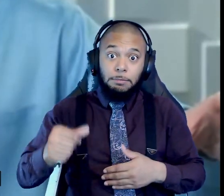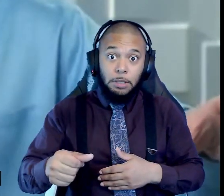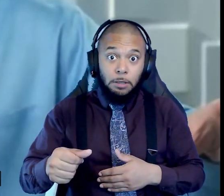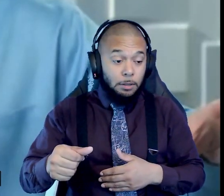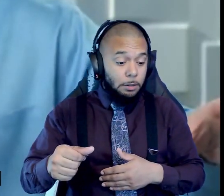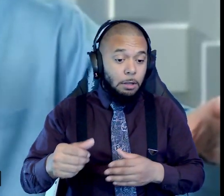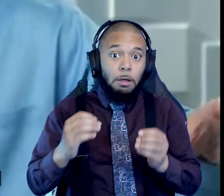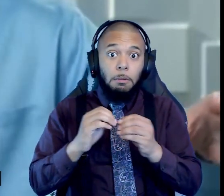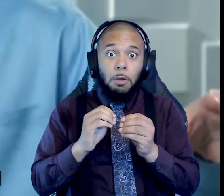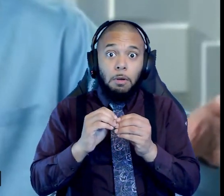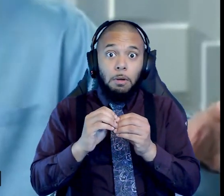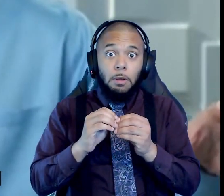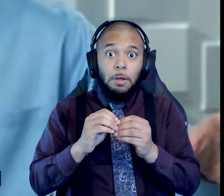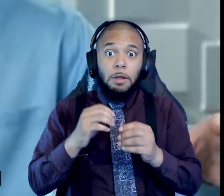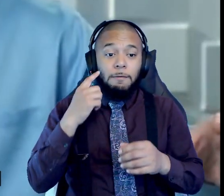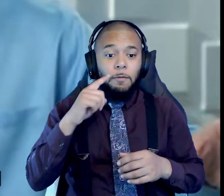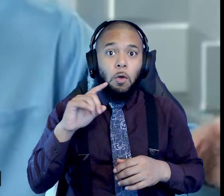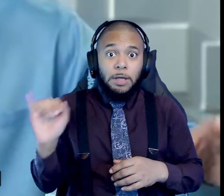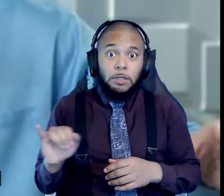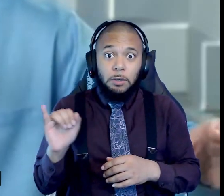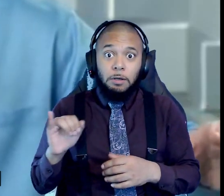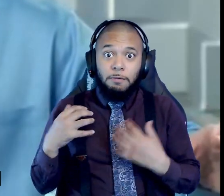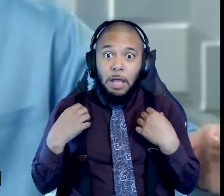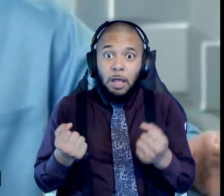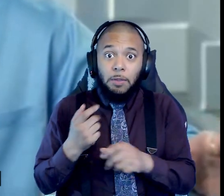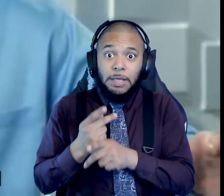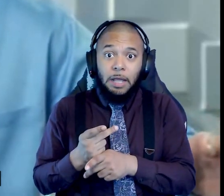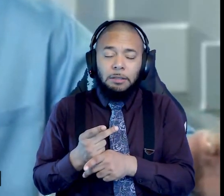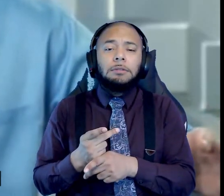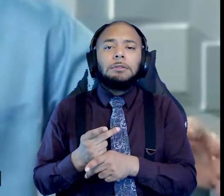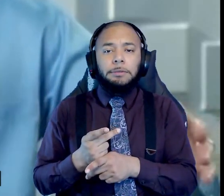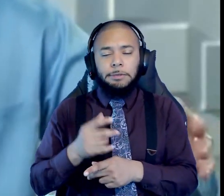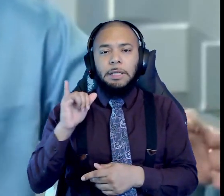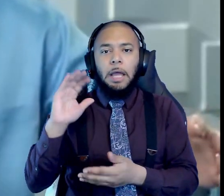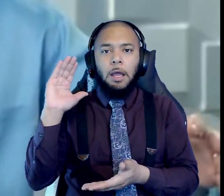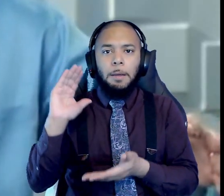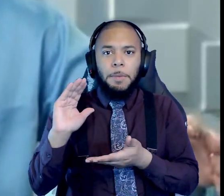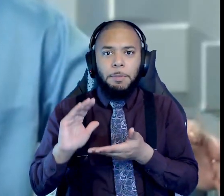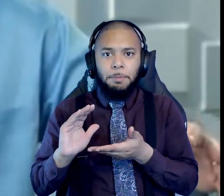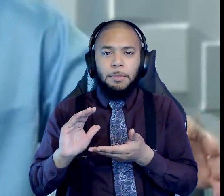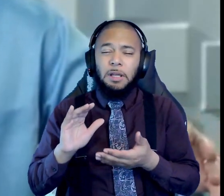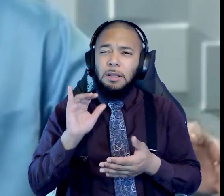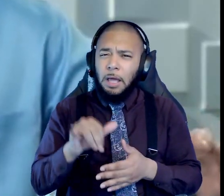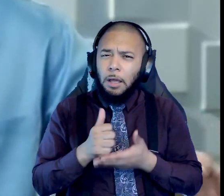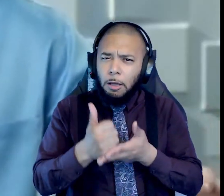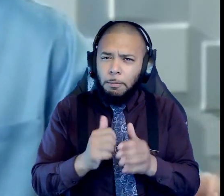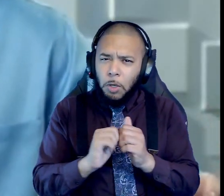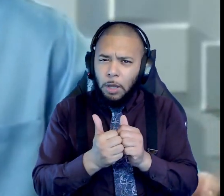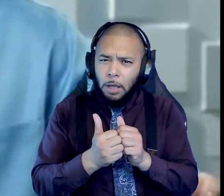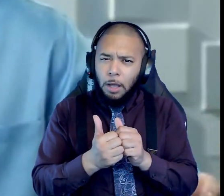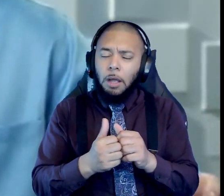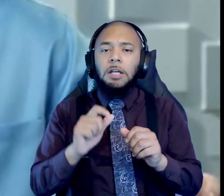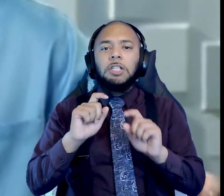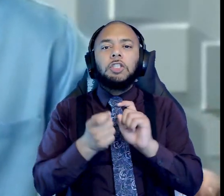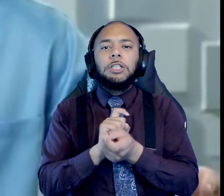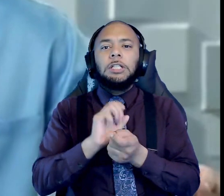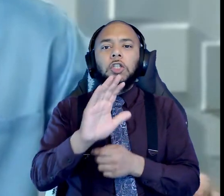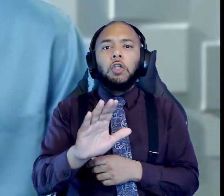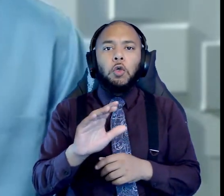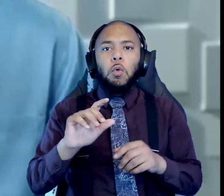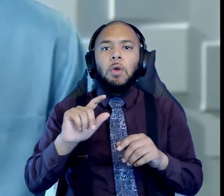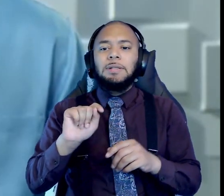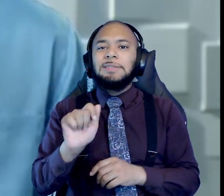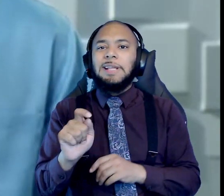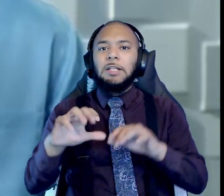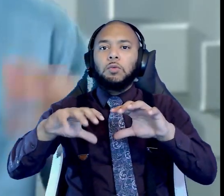number goes down to seventy one now you're deducting from your income now what does that do that could change your tax bracket so